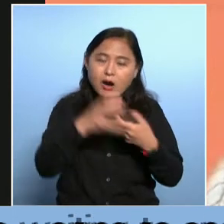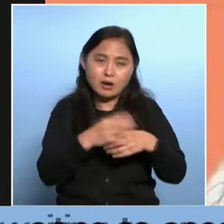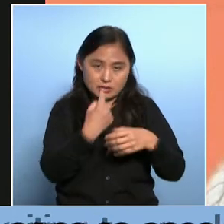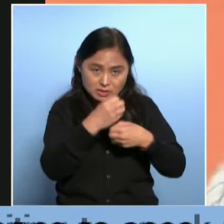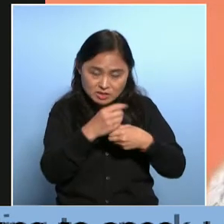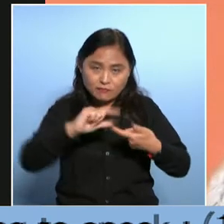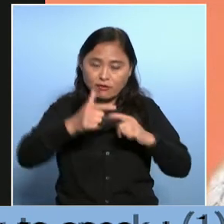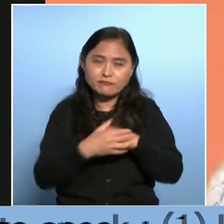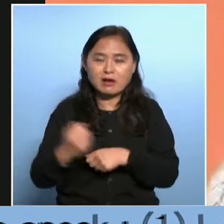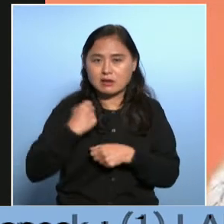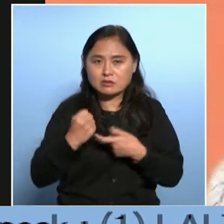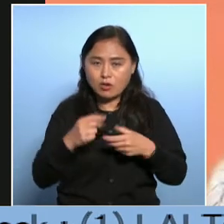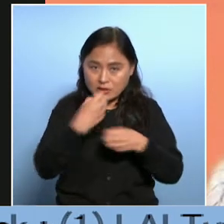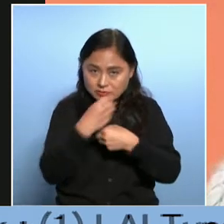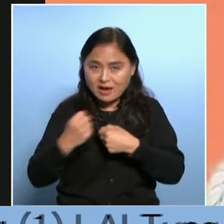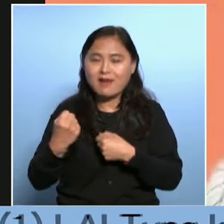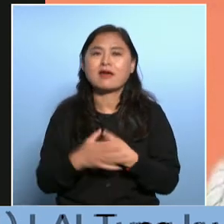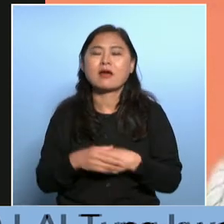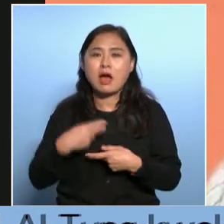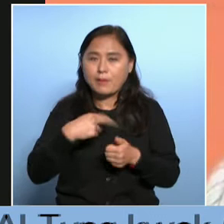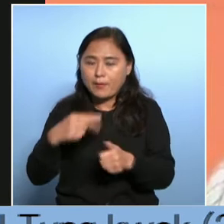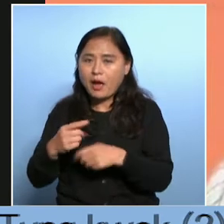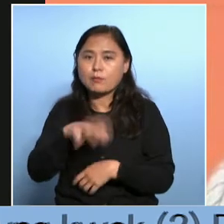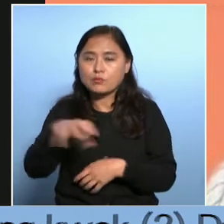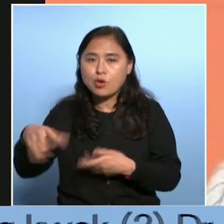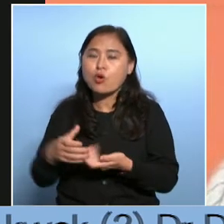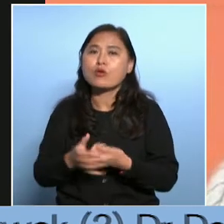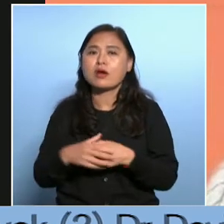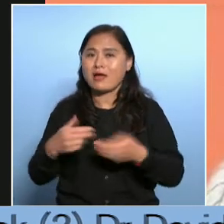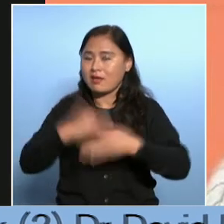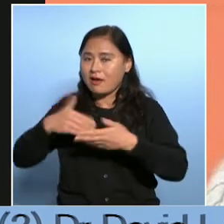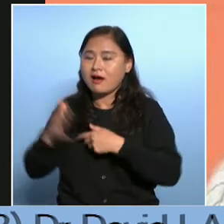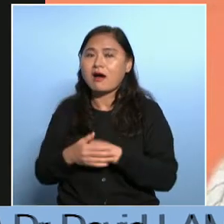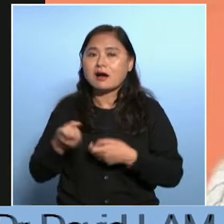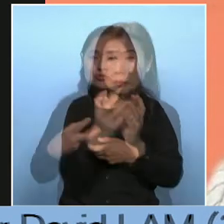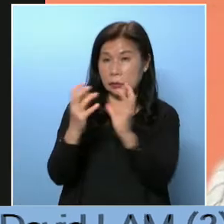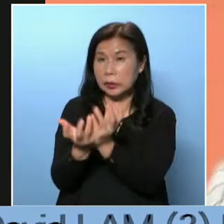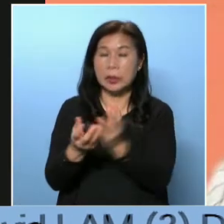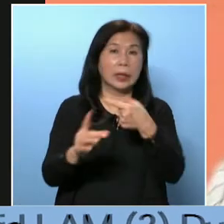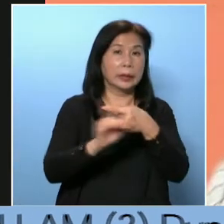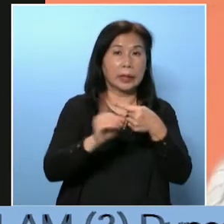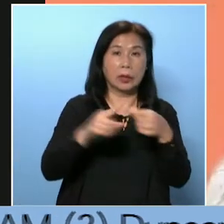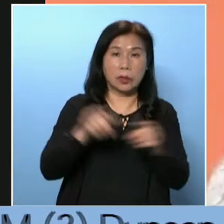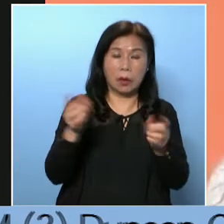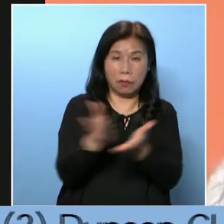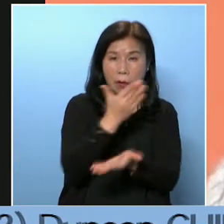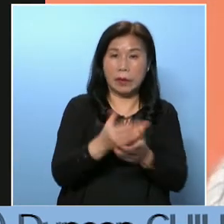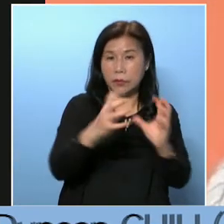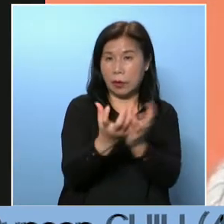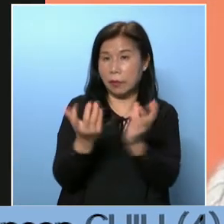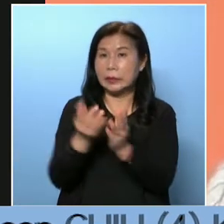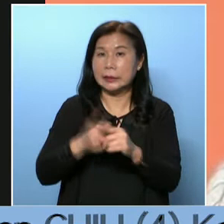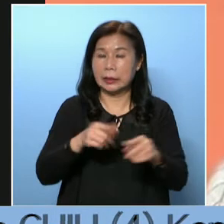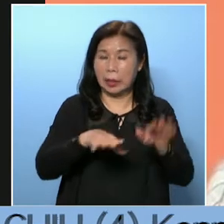testing facilities. The government should send people to different districts, to different buildings, and rank